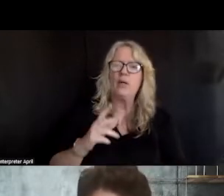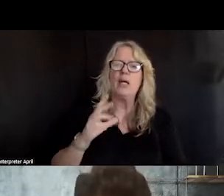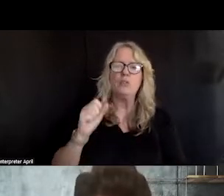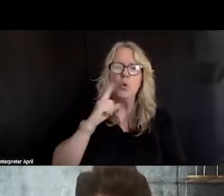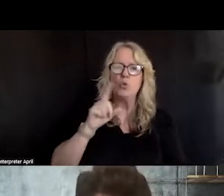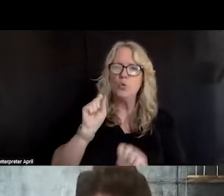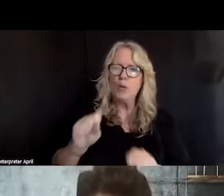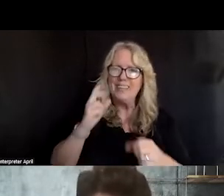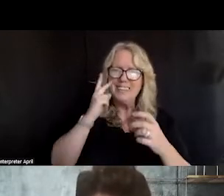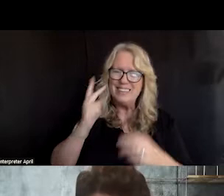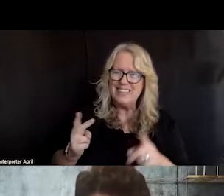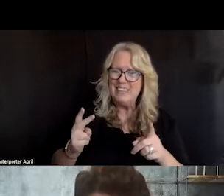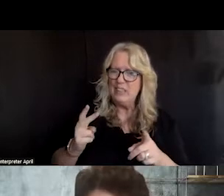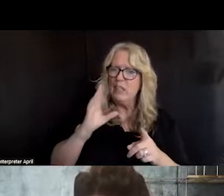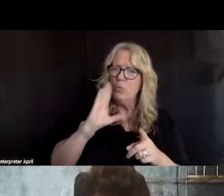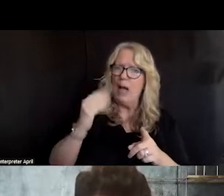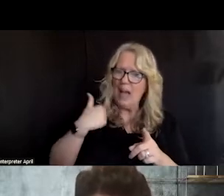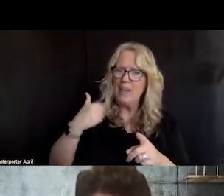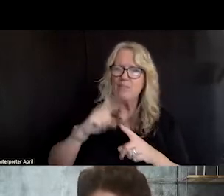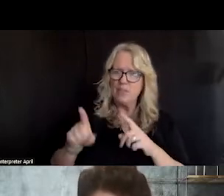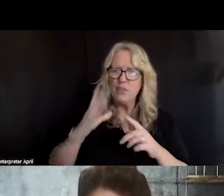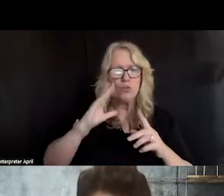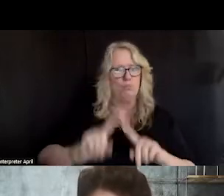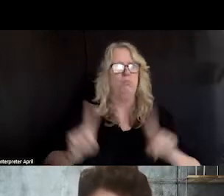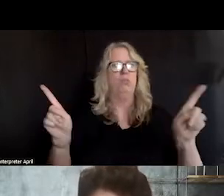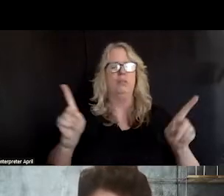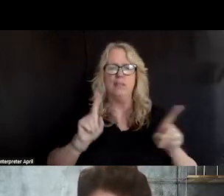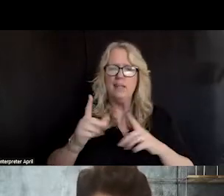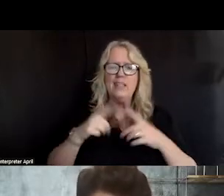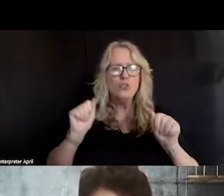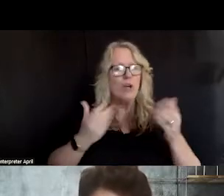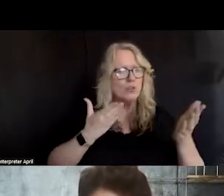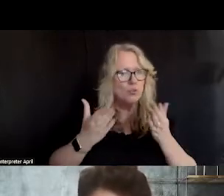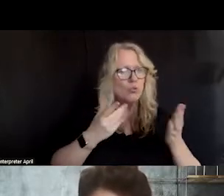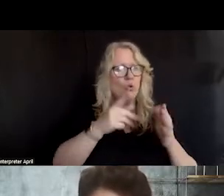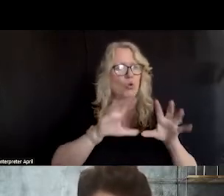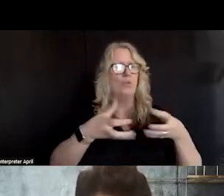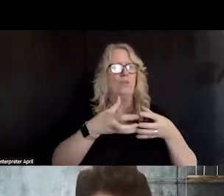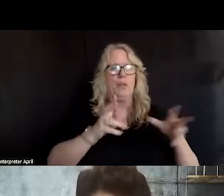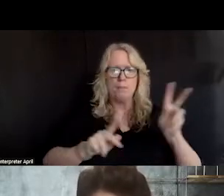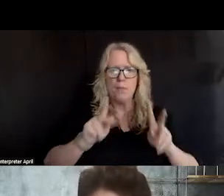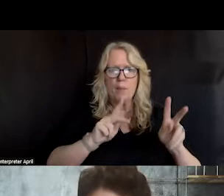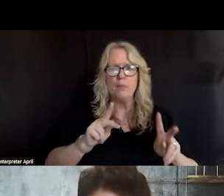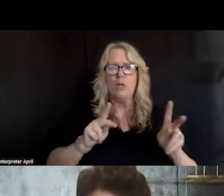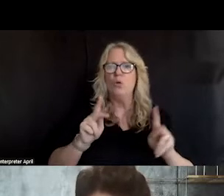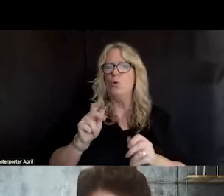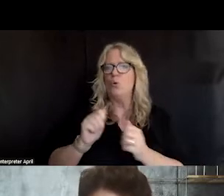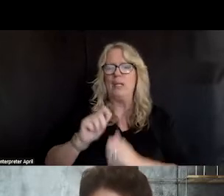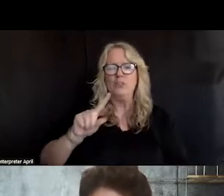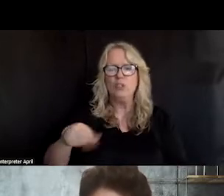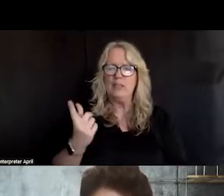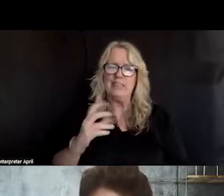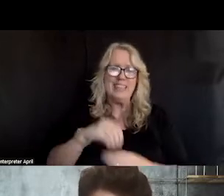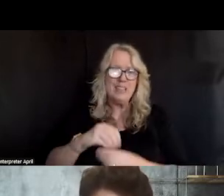so you can see that there's a vast difference between trying to serve that population with just